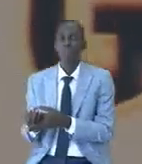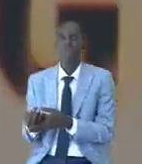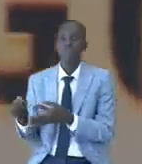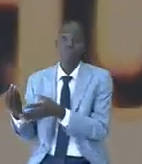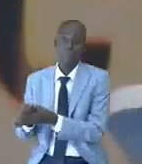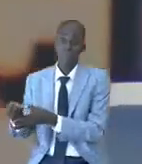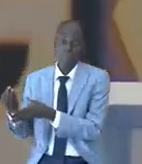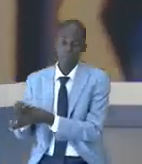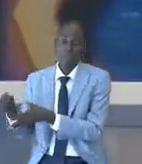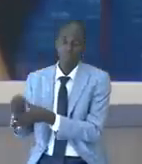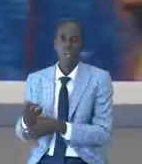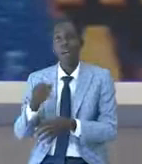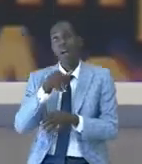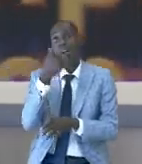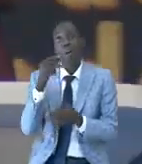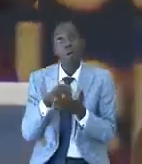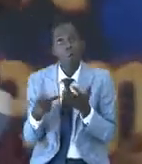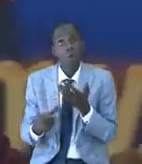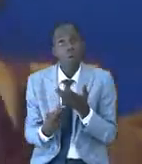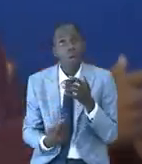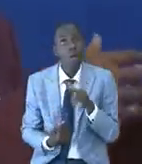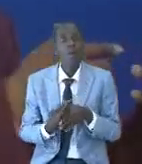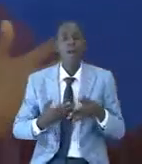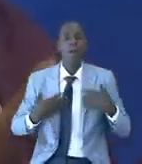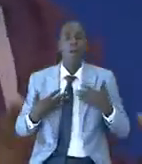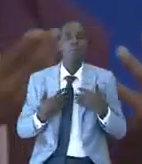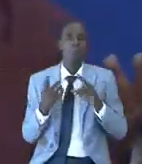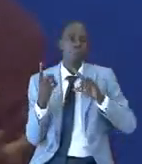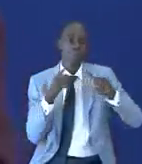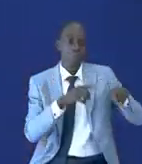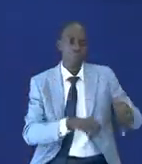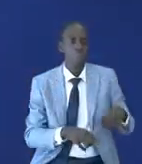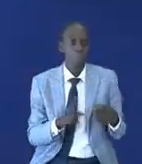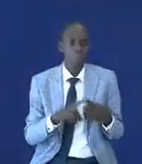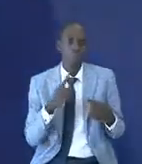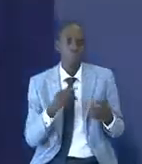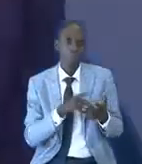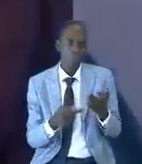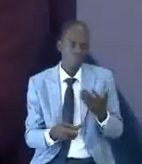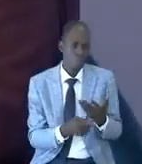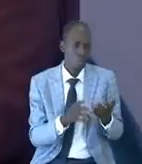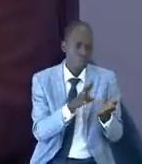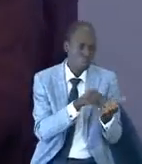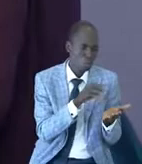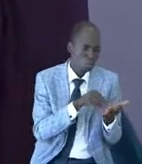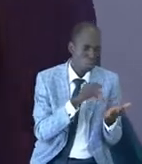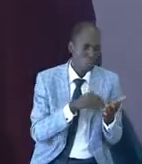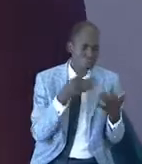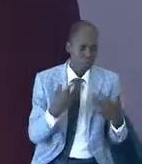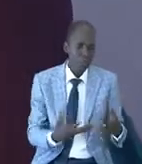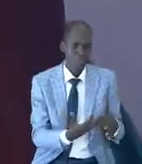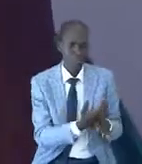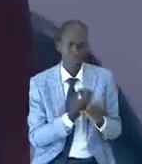another program comes, and they collect that program, and they file it up somewhere. They